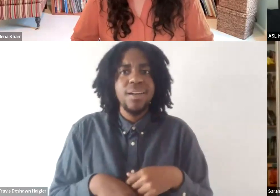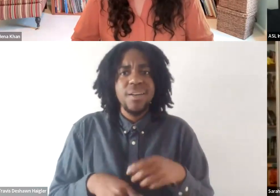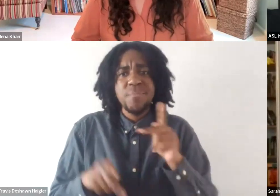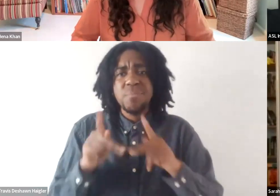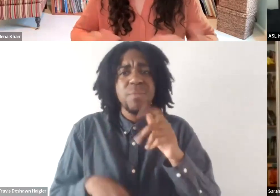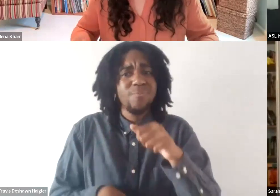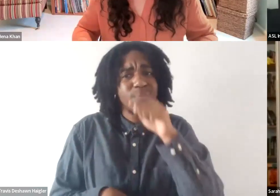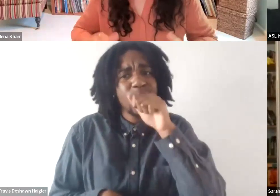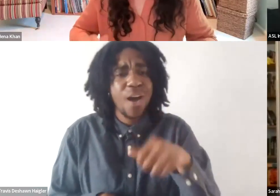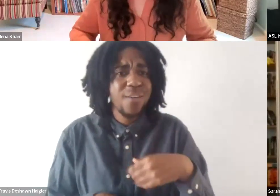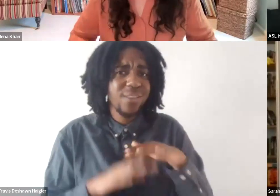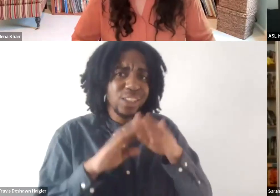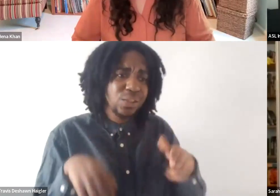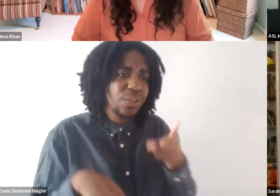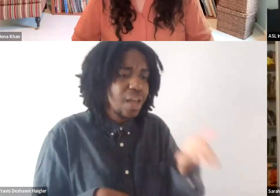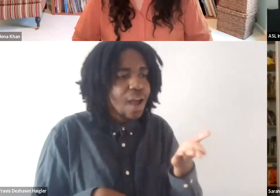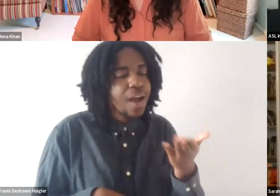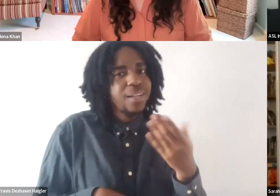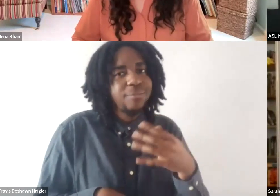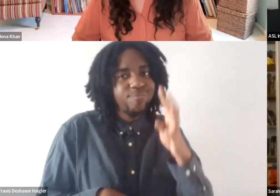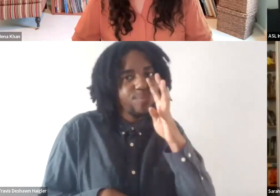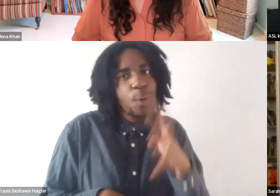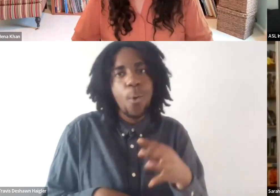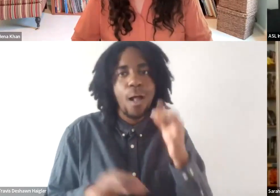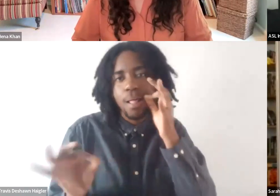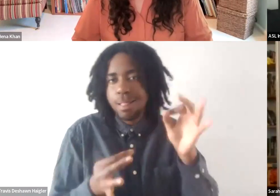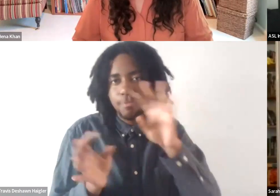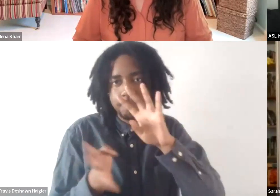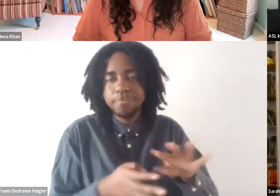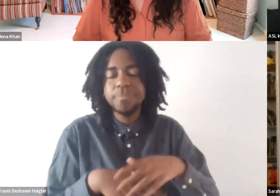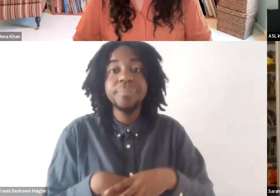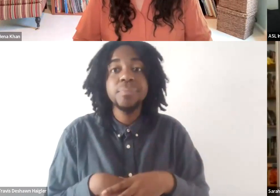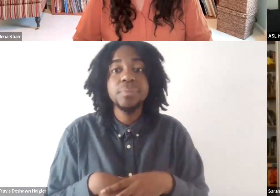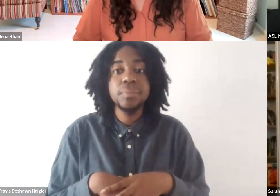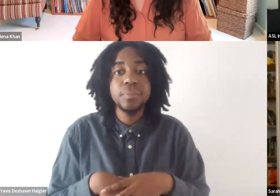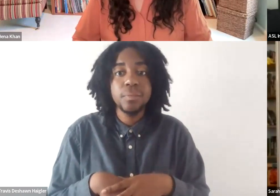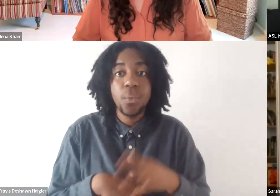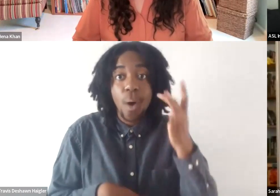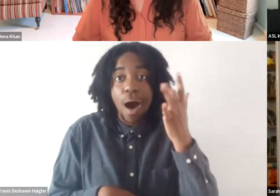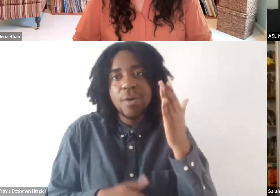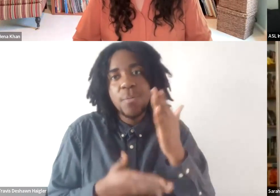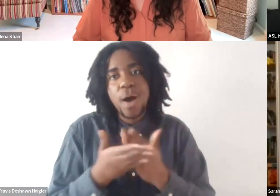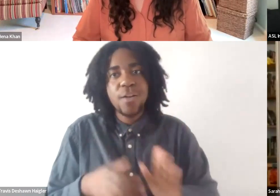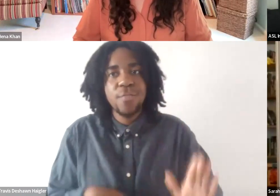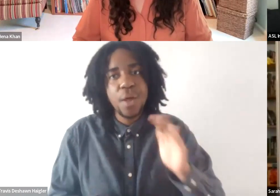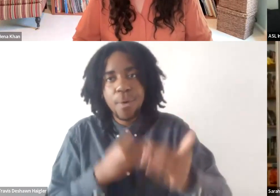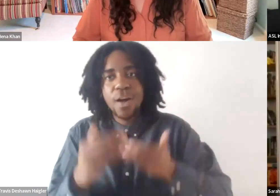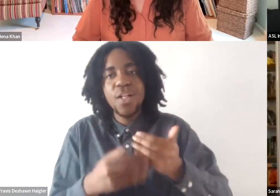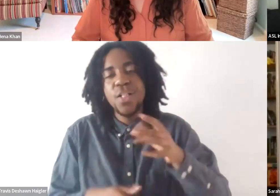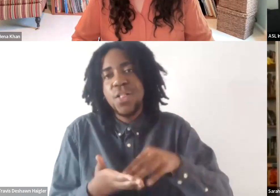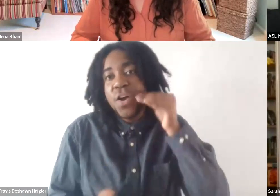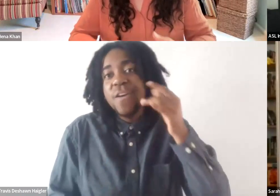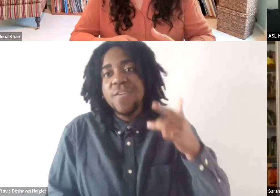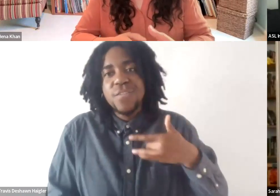children there in spite of the disruption, because it is part of the process of them, learning to feel at home in the mosque and feeling welcome.